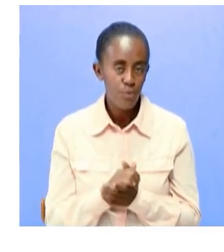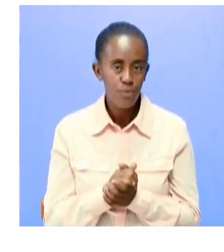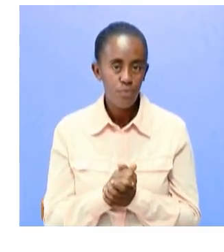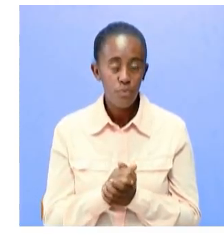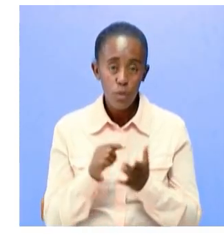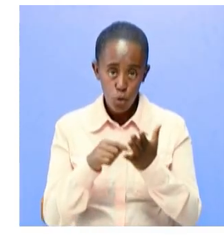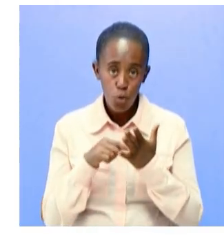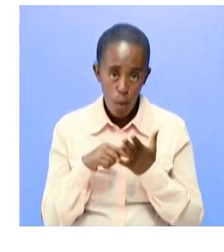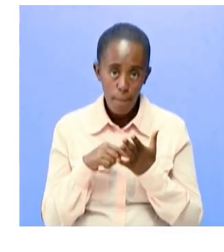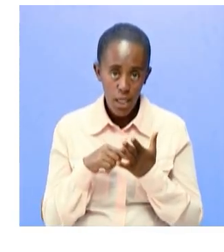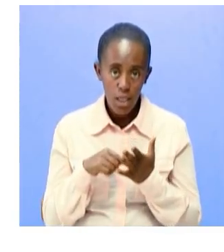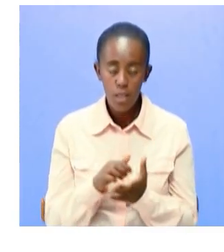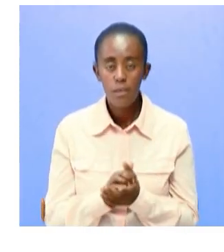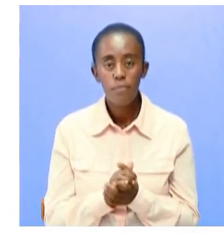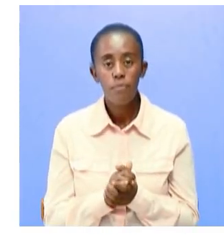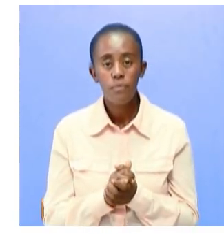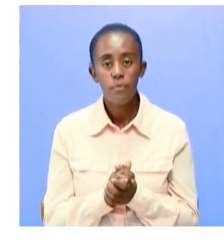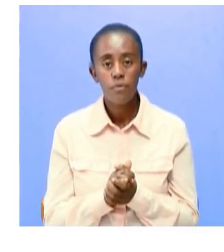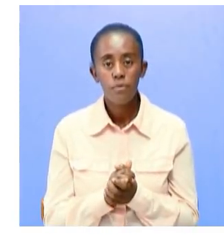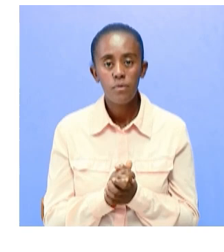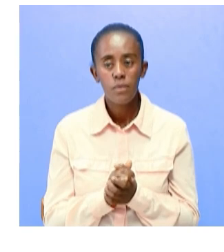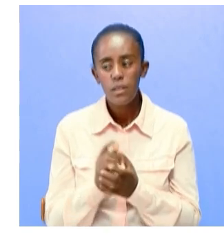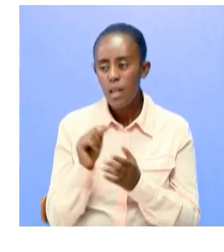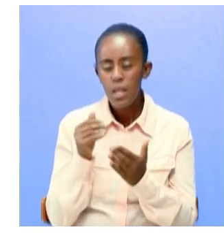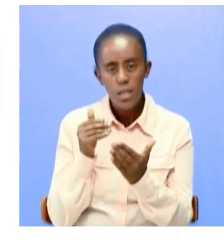show me the nearest